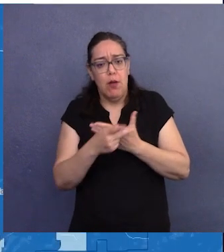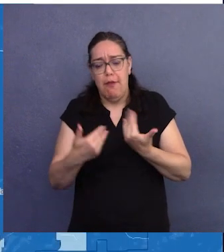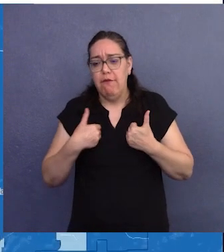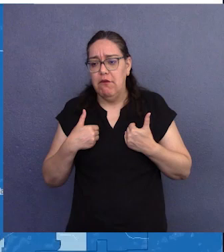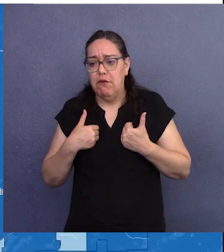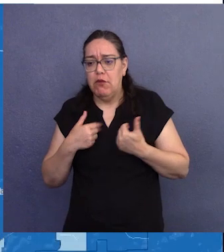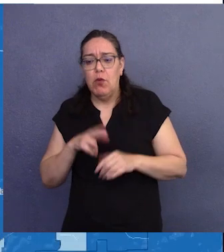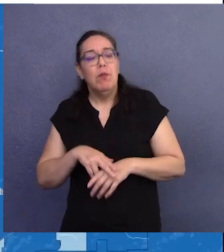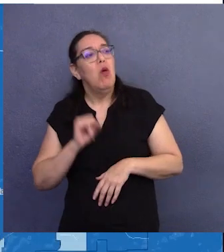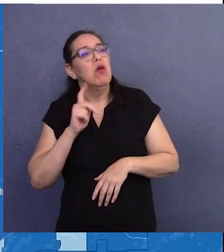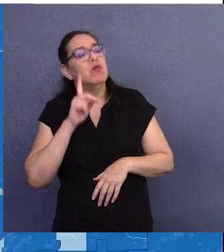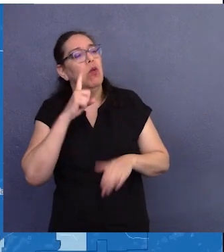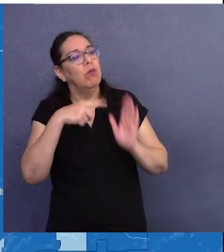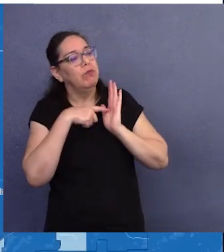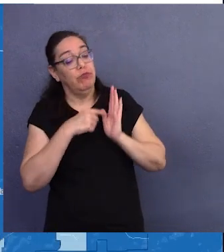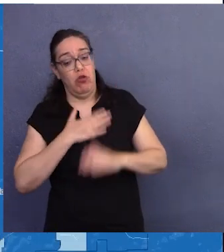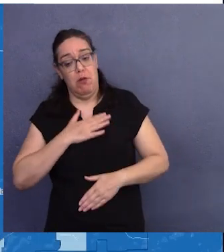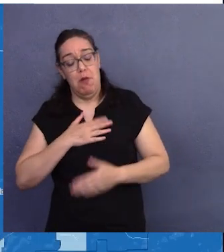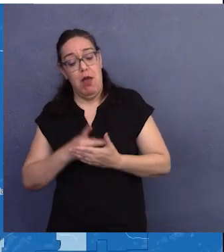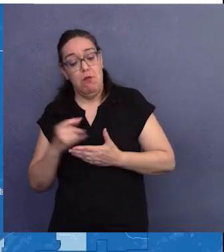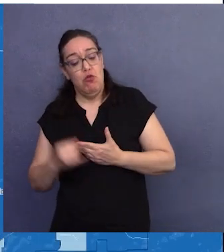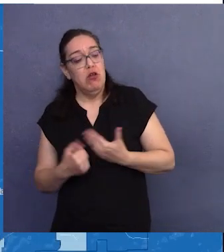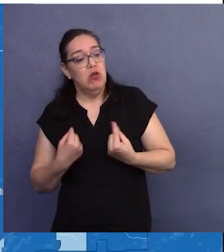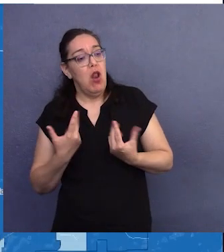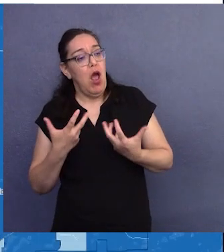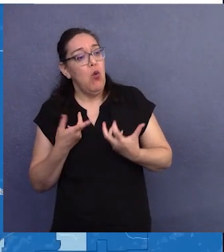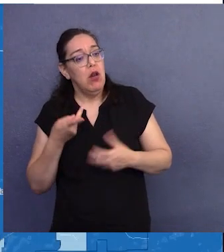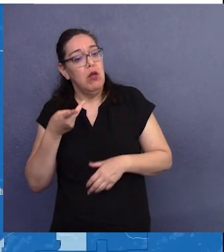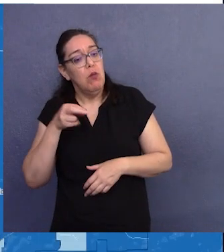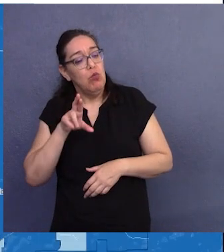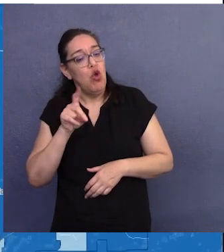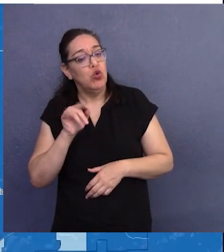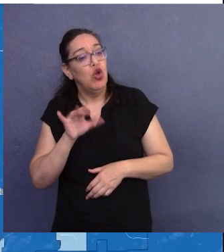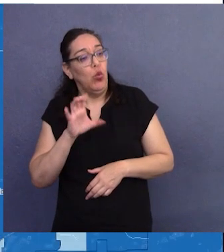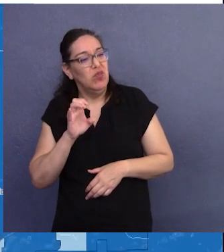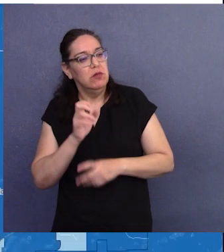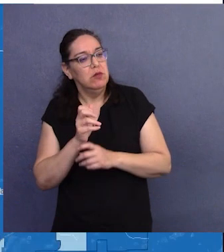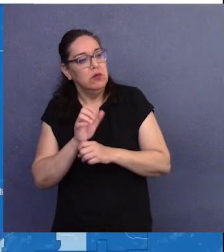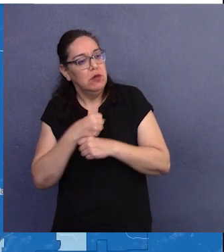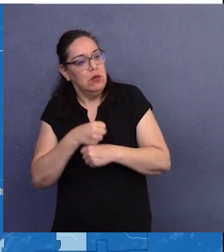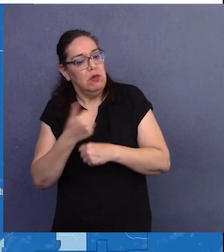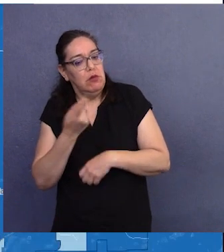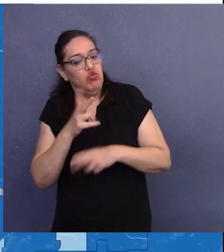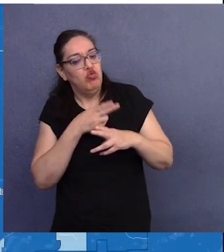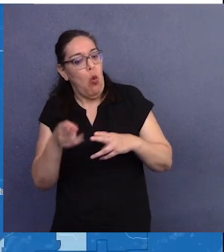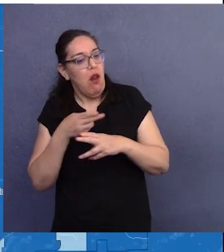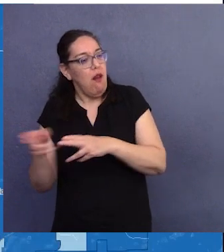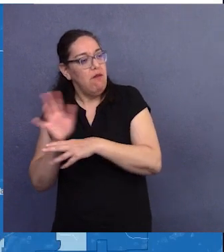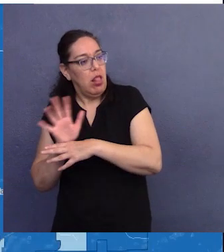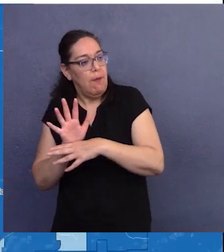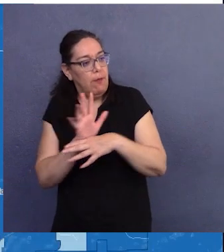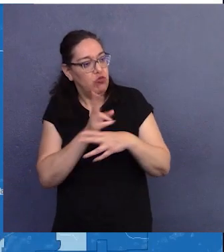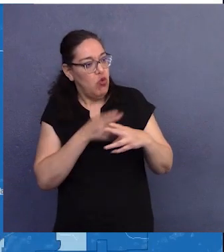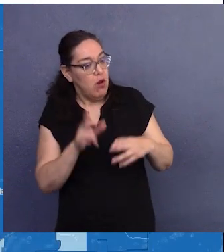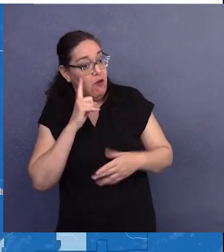like for my project, I would like to produce like a couple of short films. Yep. So for that, as long as I'm